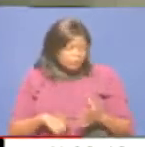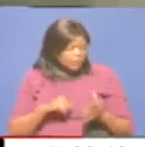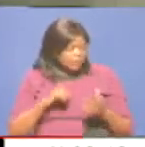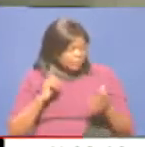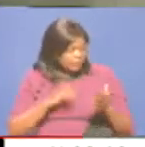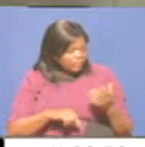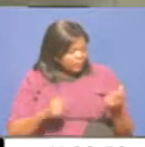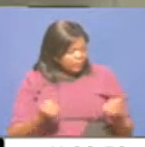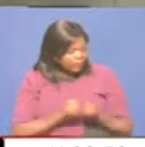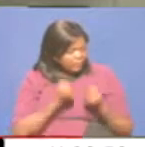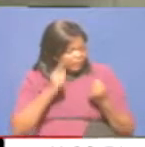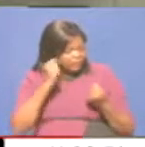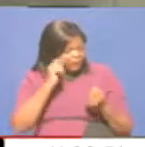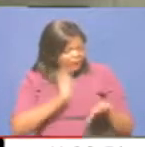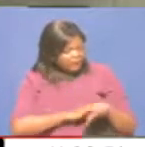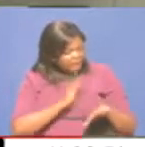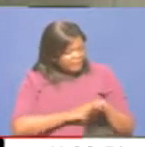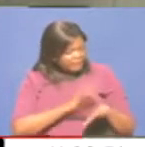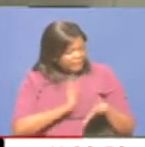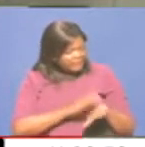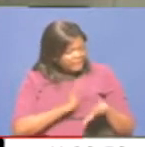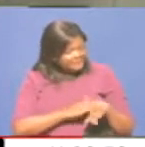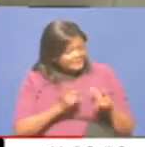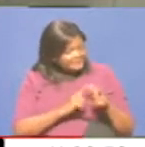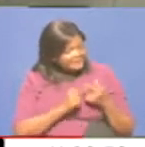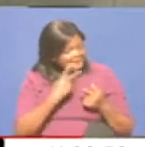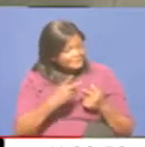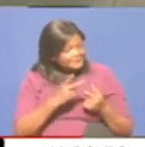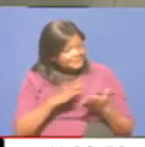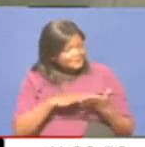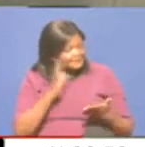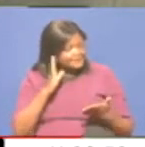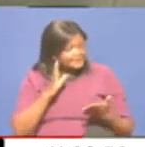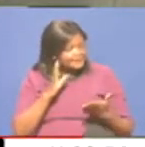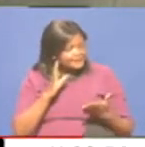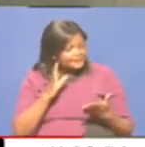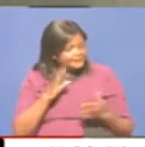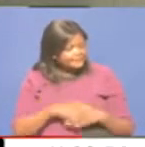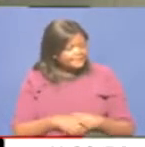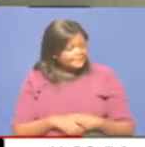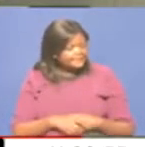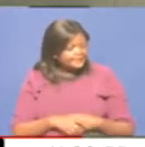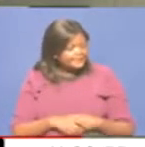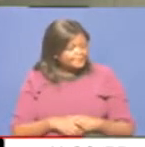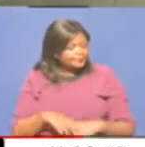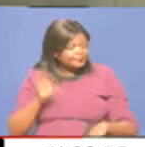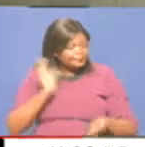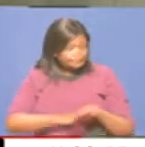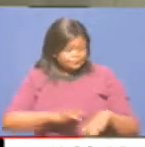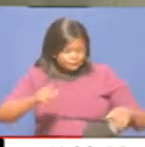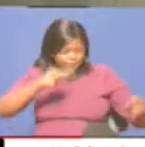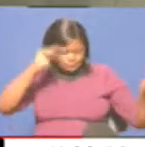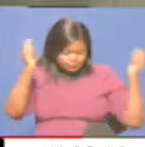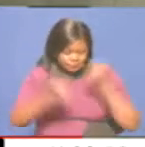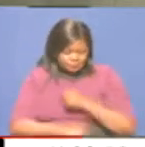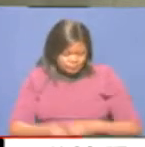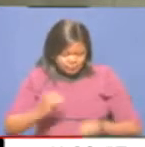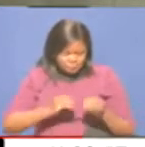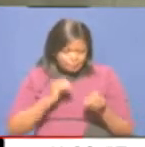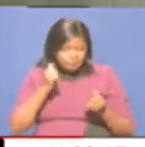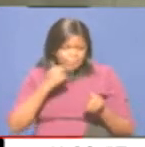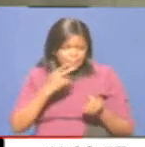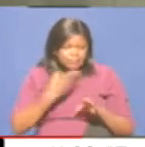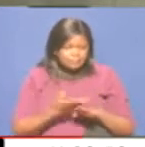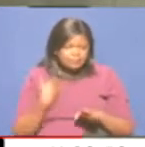good. And we are going to see the most entertaining transitional election that we have never seen before.